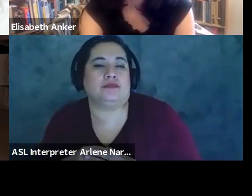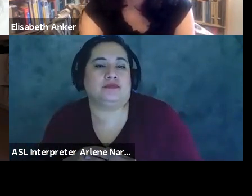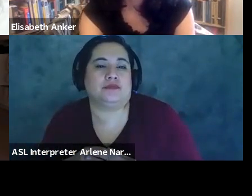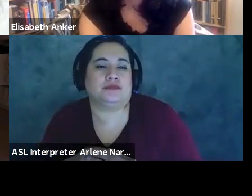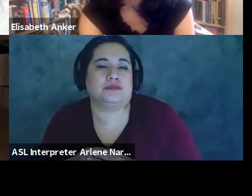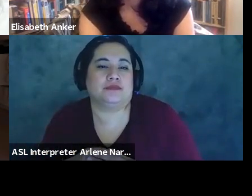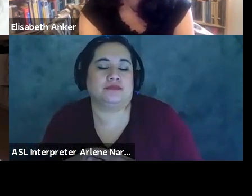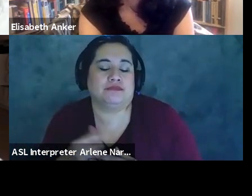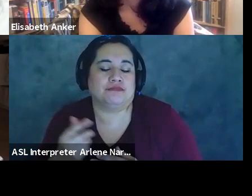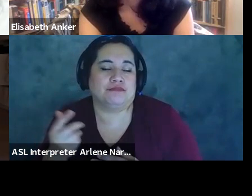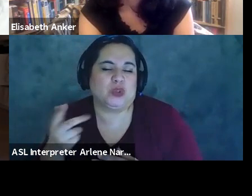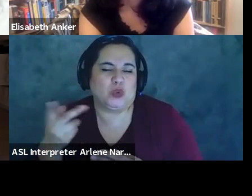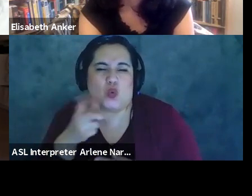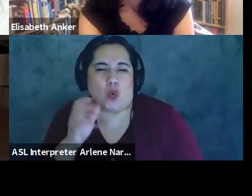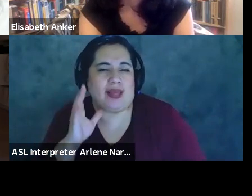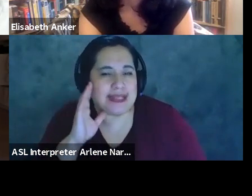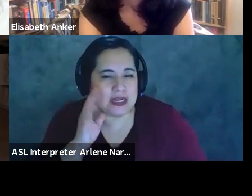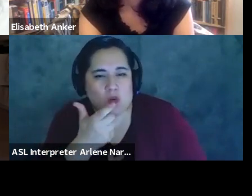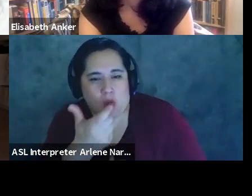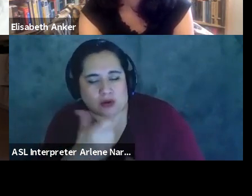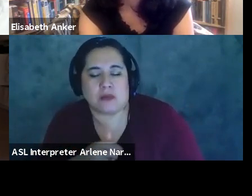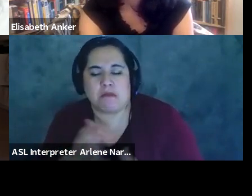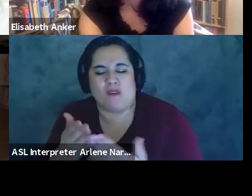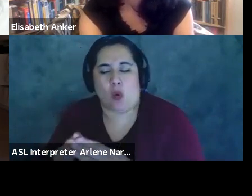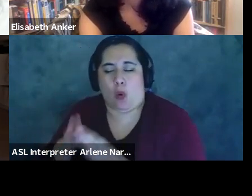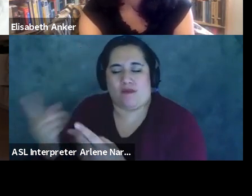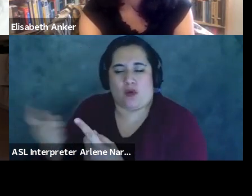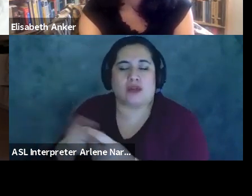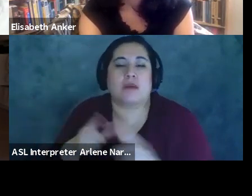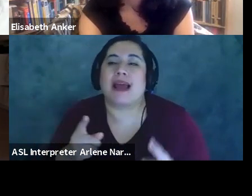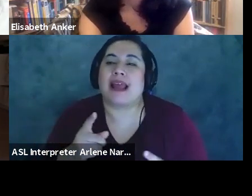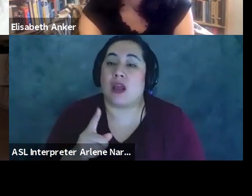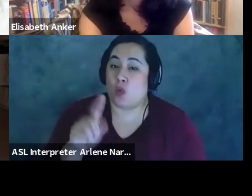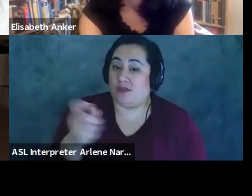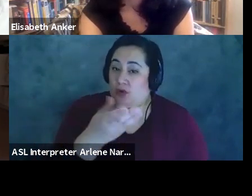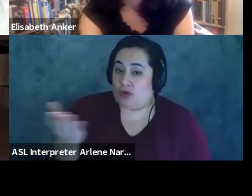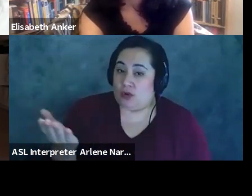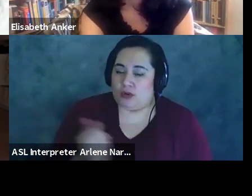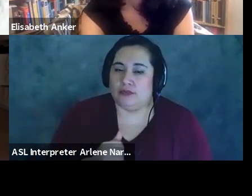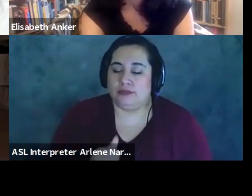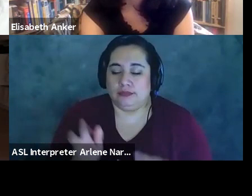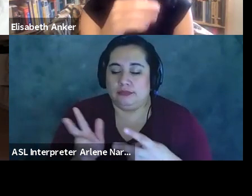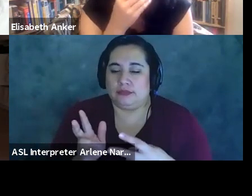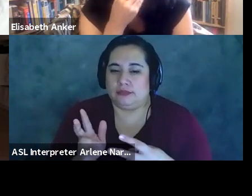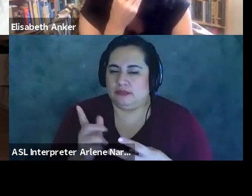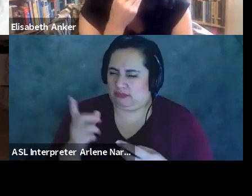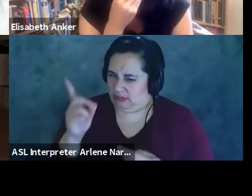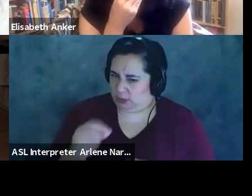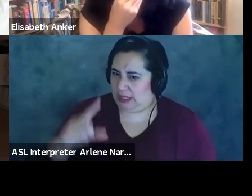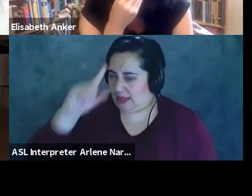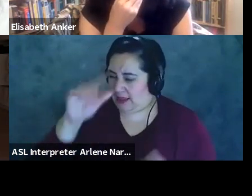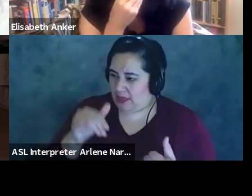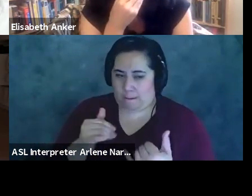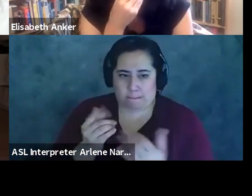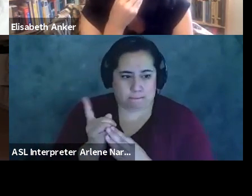to those listening in. The set of questions is, is whether we think of the moment